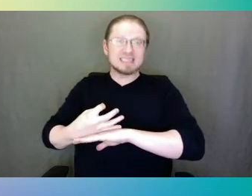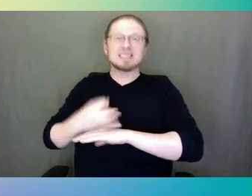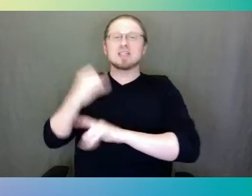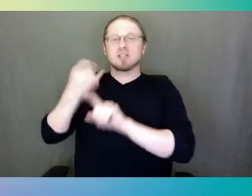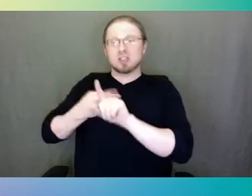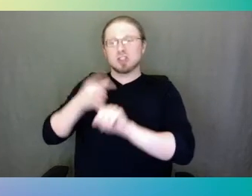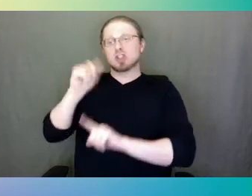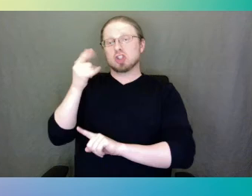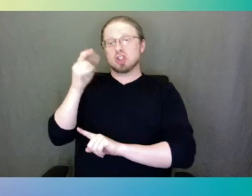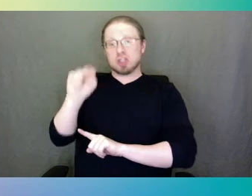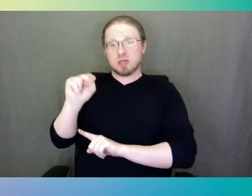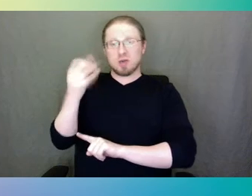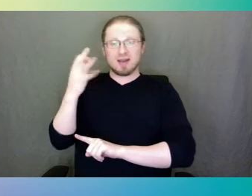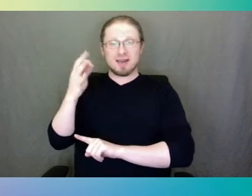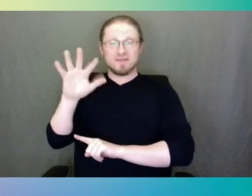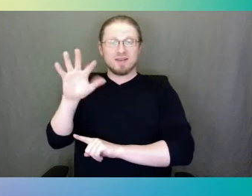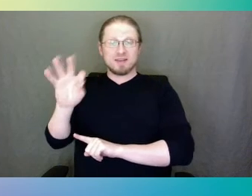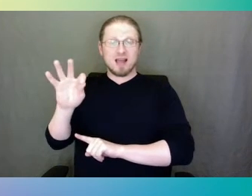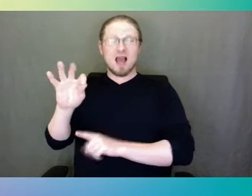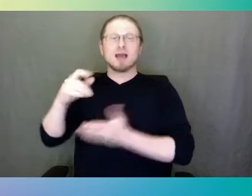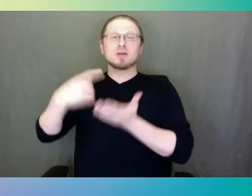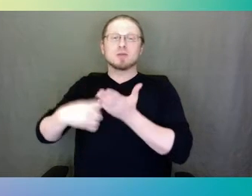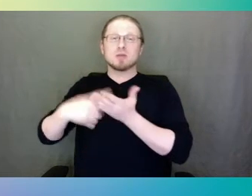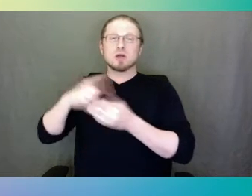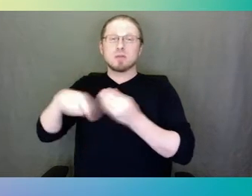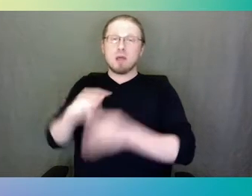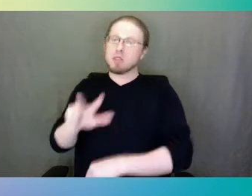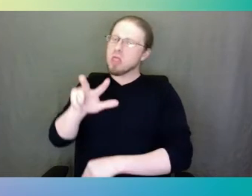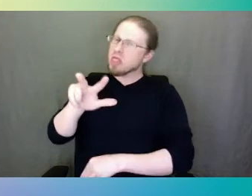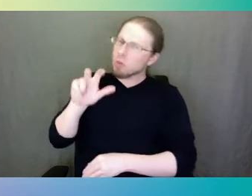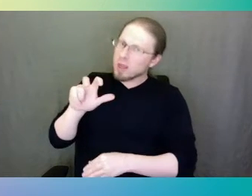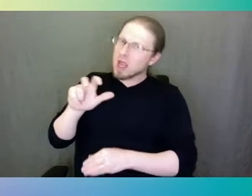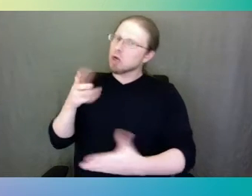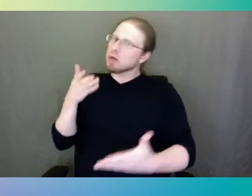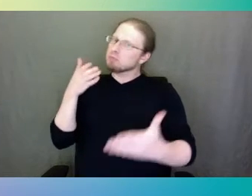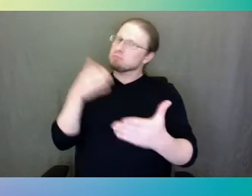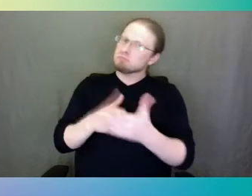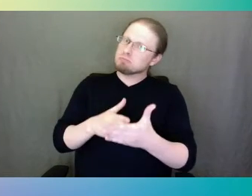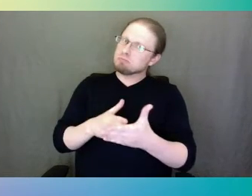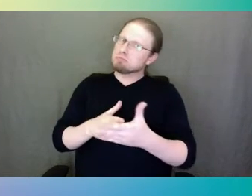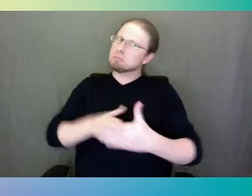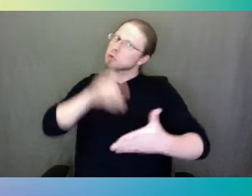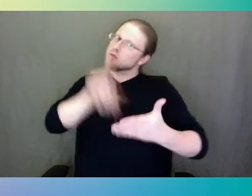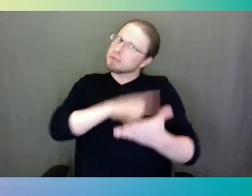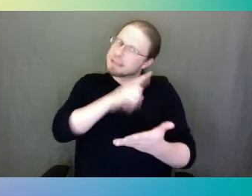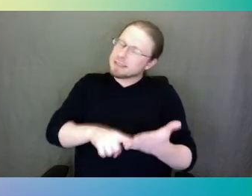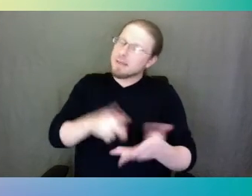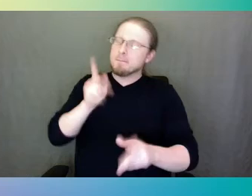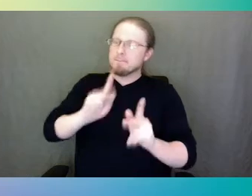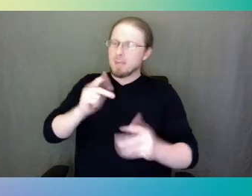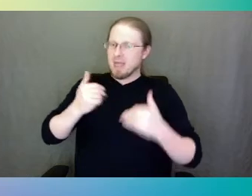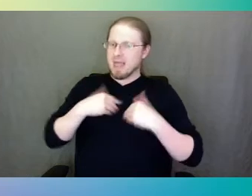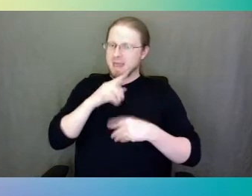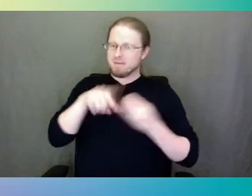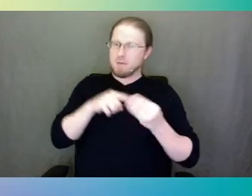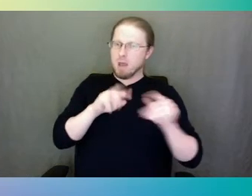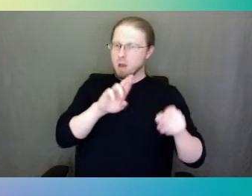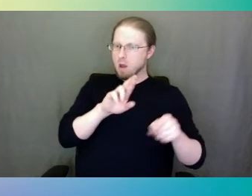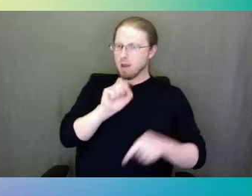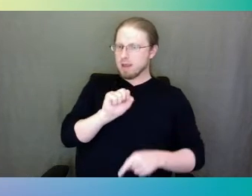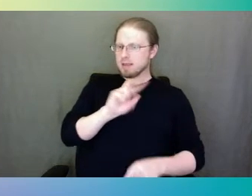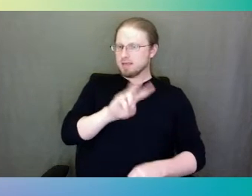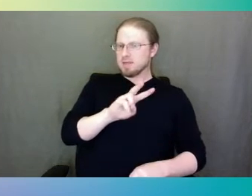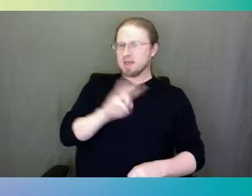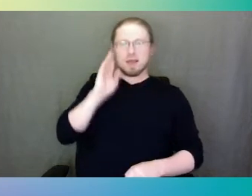to talk about 300 objections and criticisms that people had about the RSV. And they were going to resolve